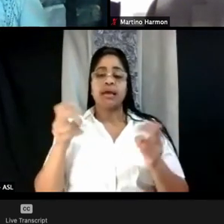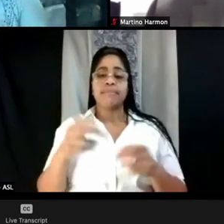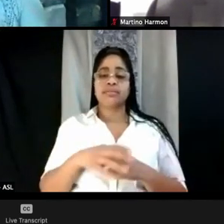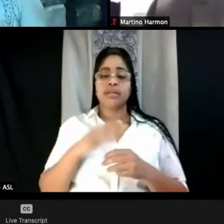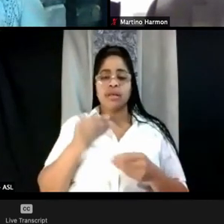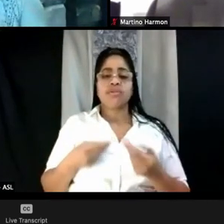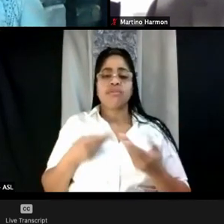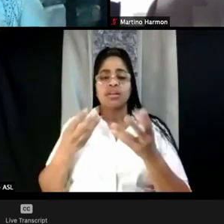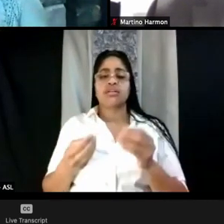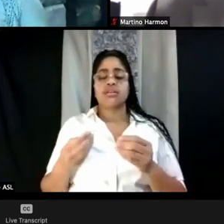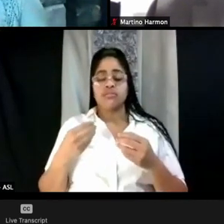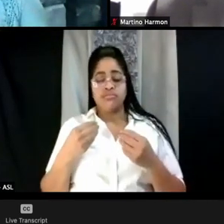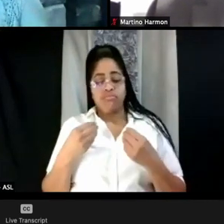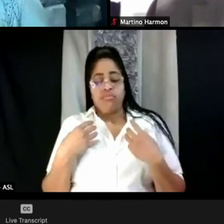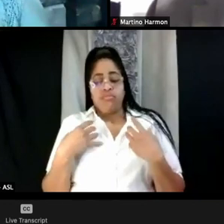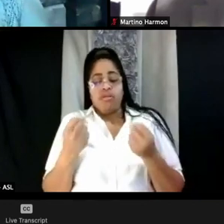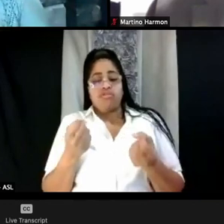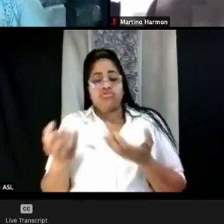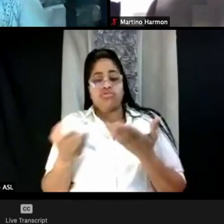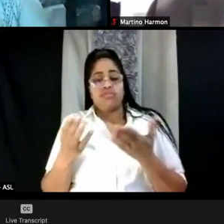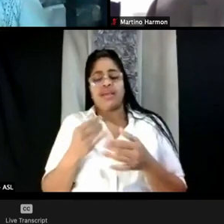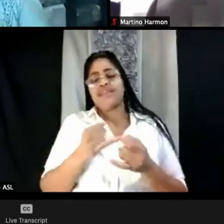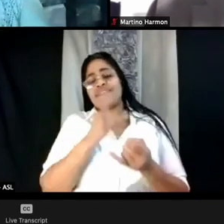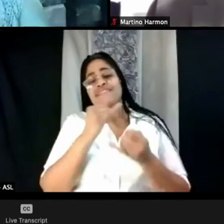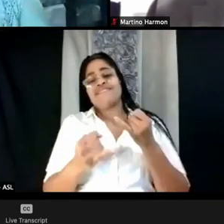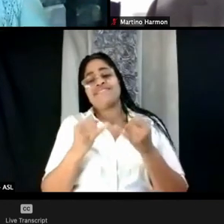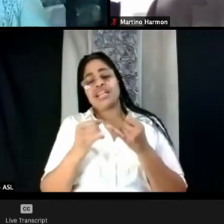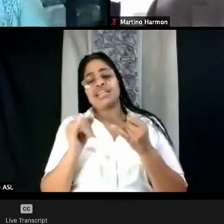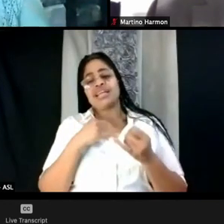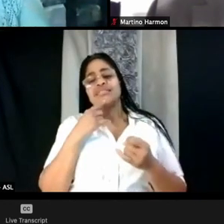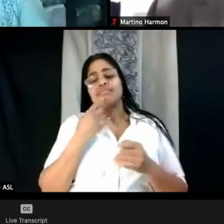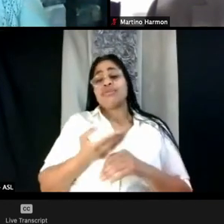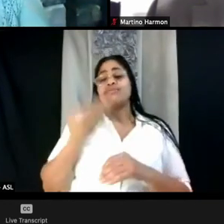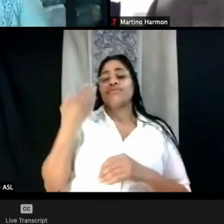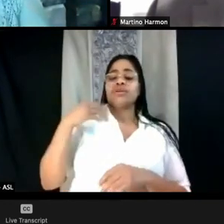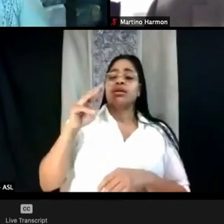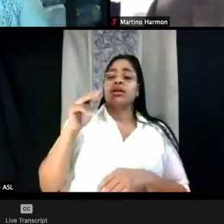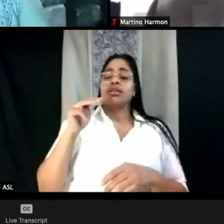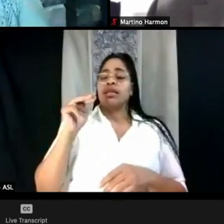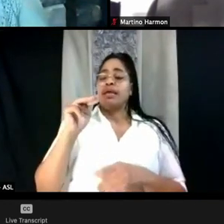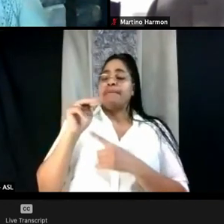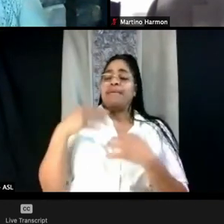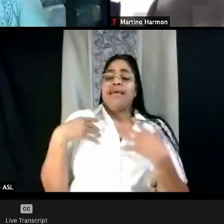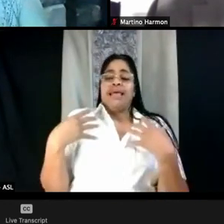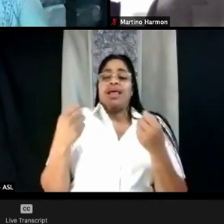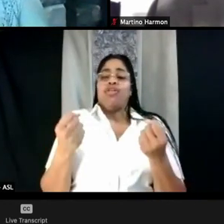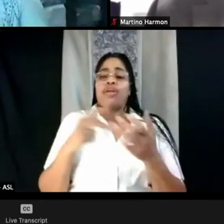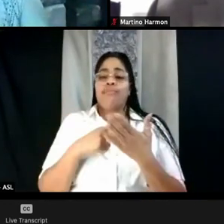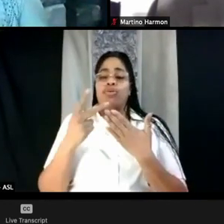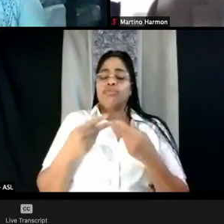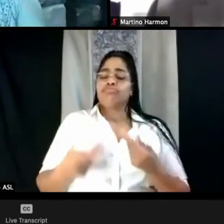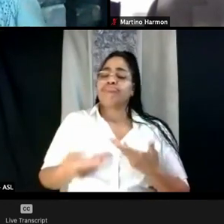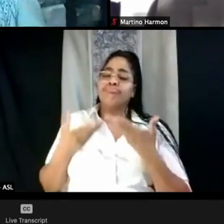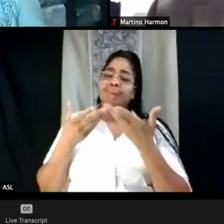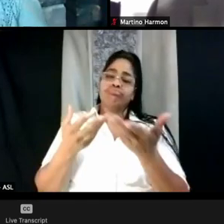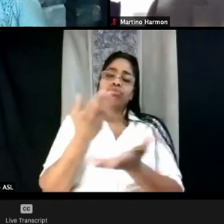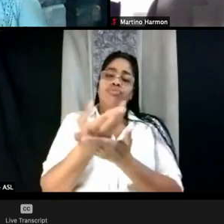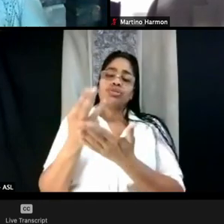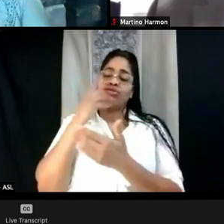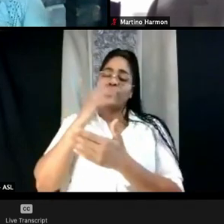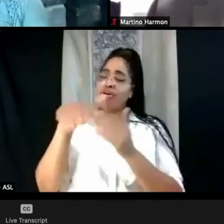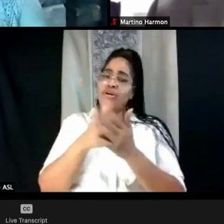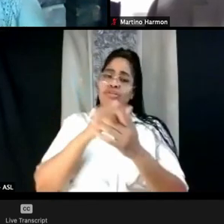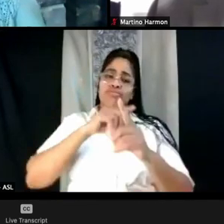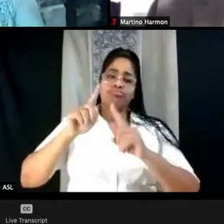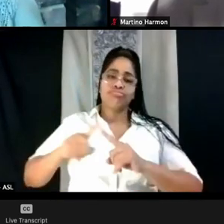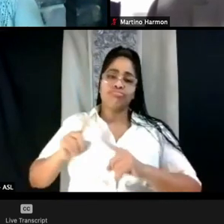health services. And then finally, as was mentioned earlier, the mHealthy programs offer a wide variety of resources for all aspects of